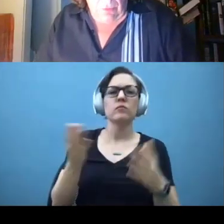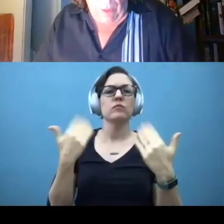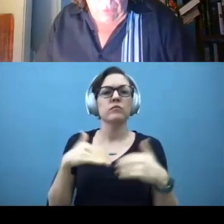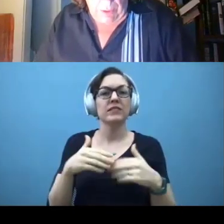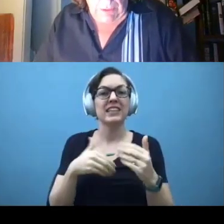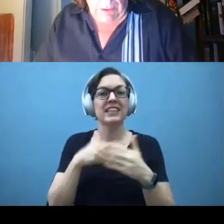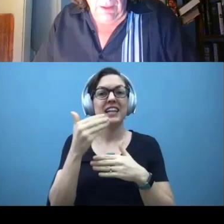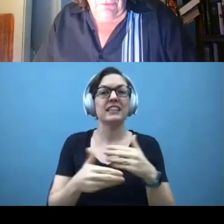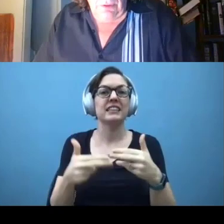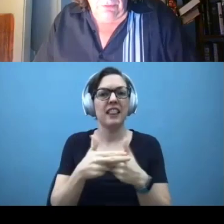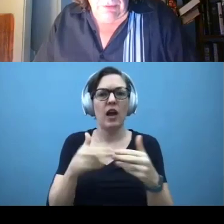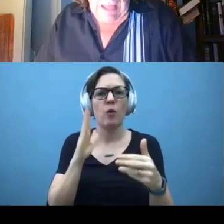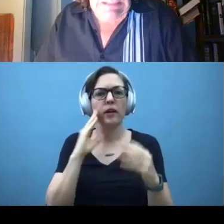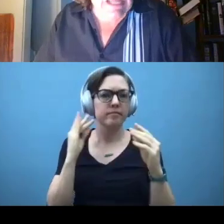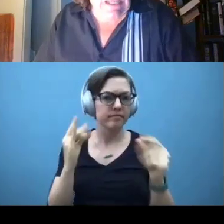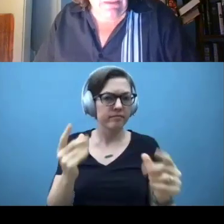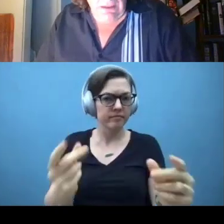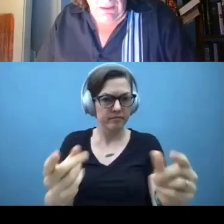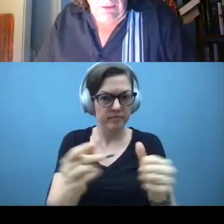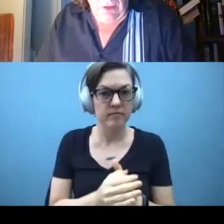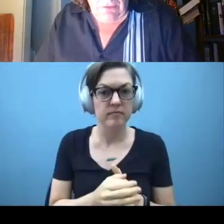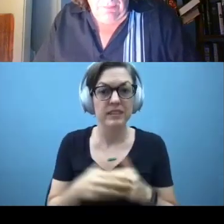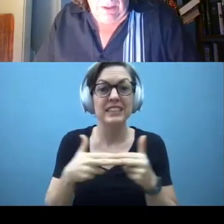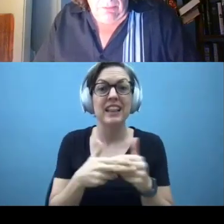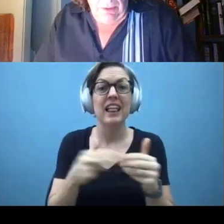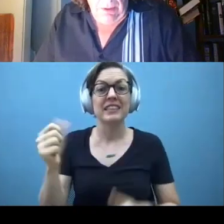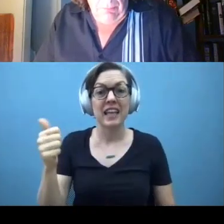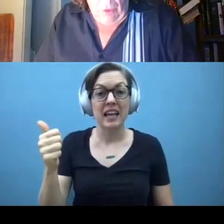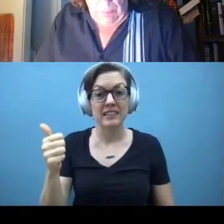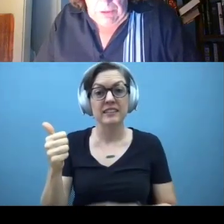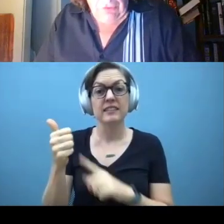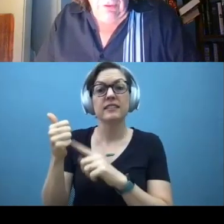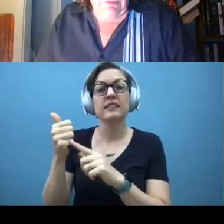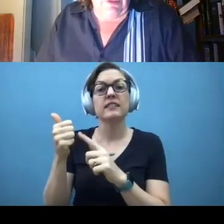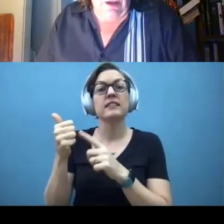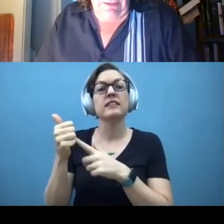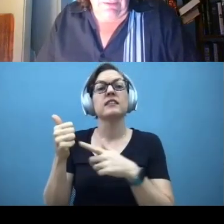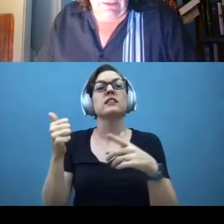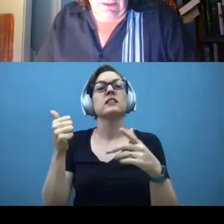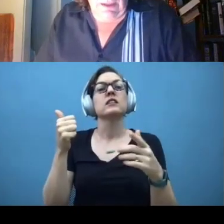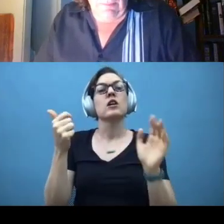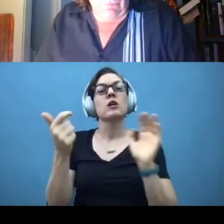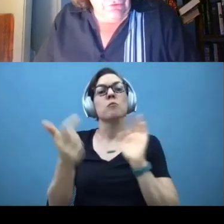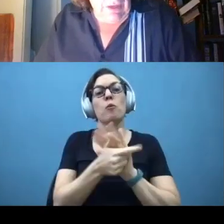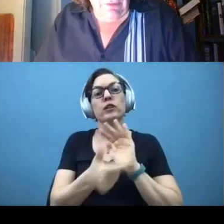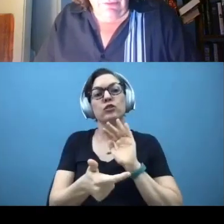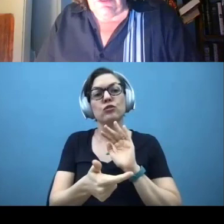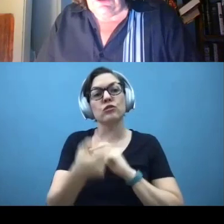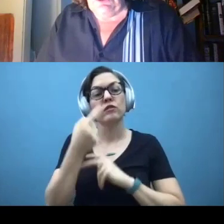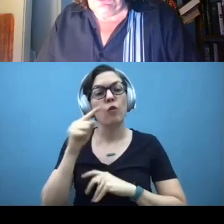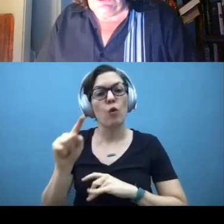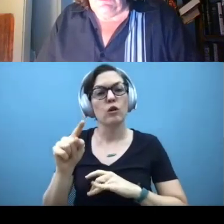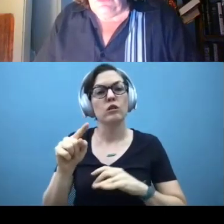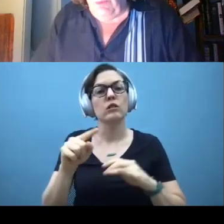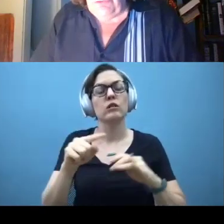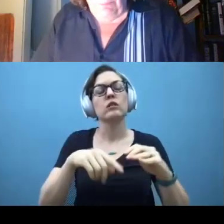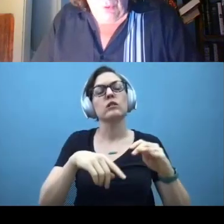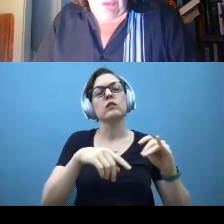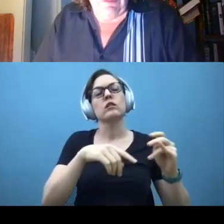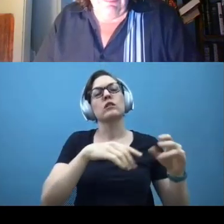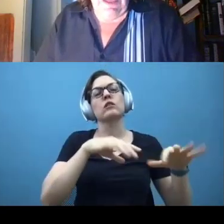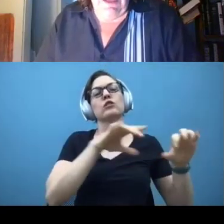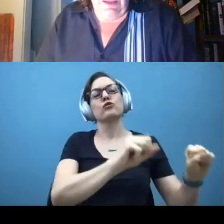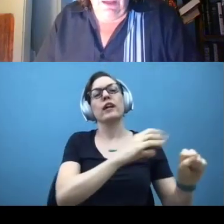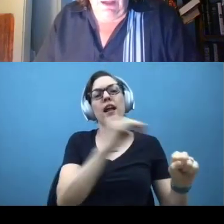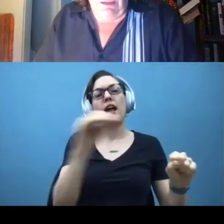slides quite quickly. So slide 10 talks about prohibitions on restraints and seclusion. The most